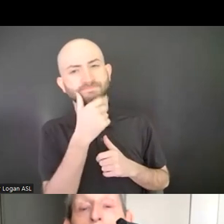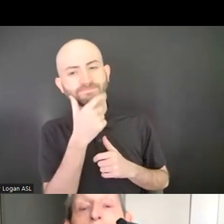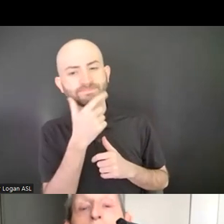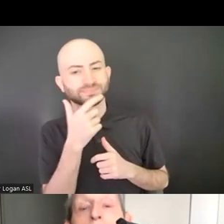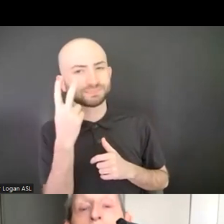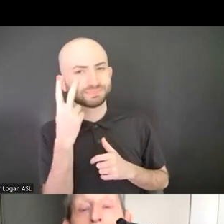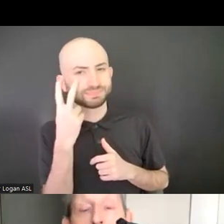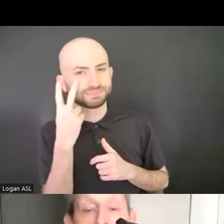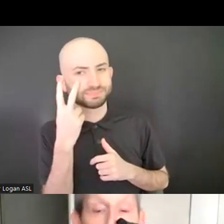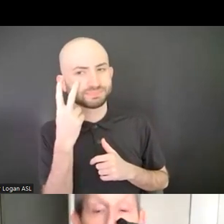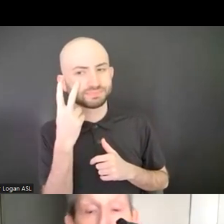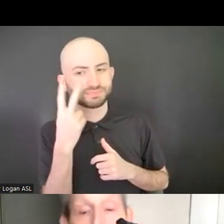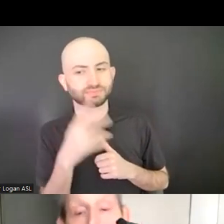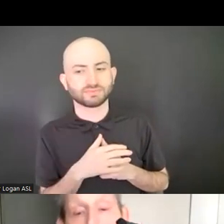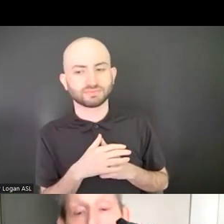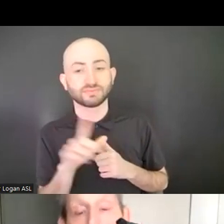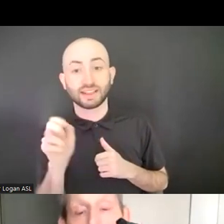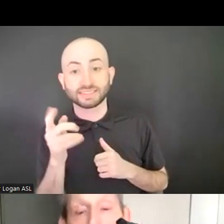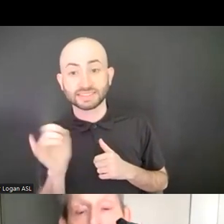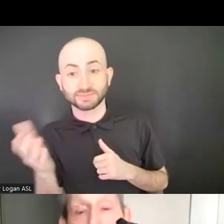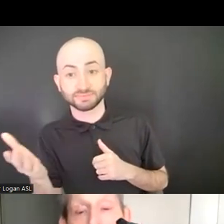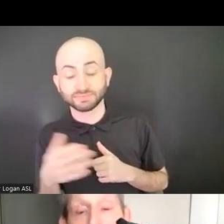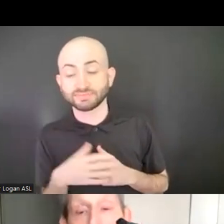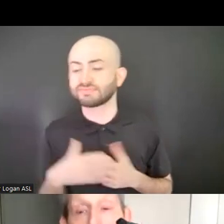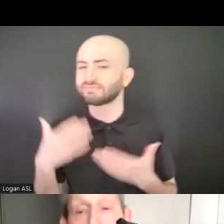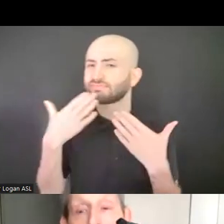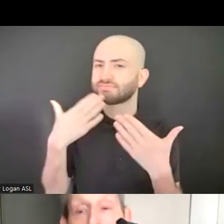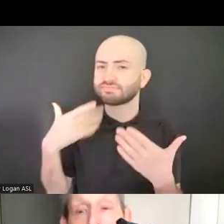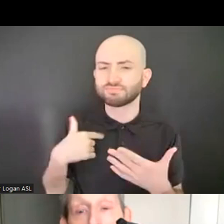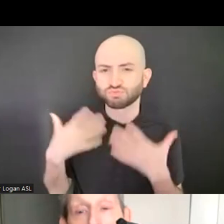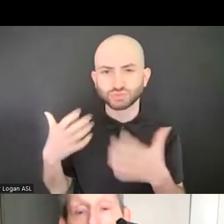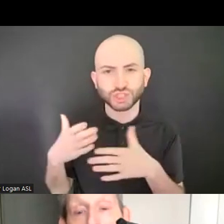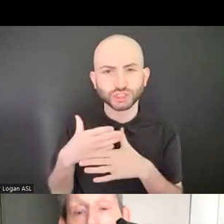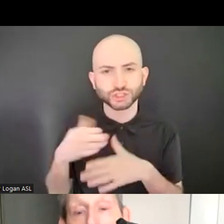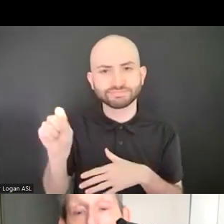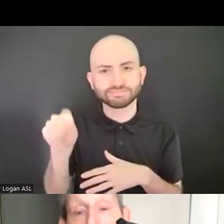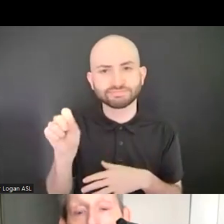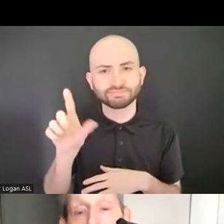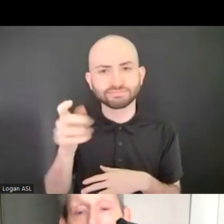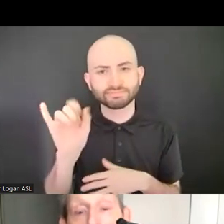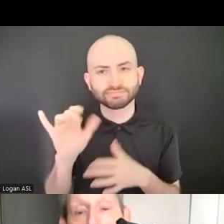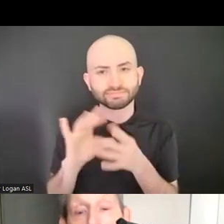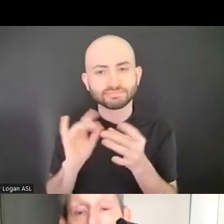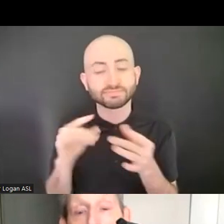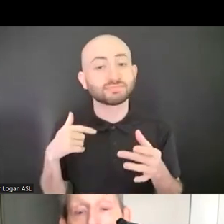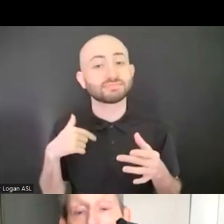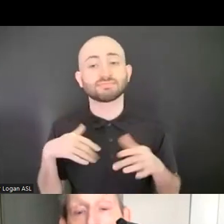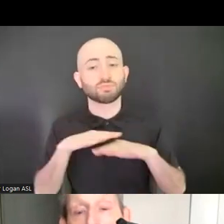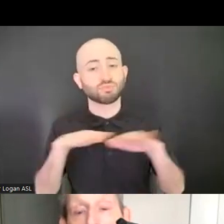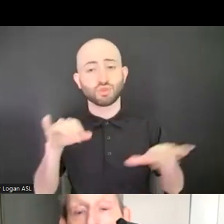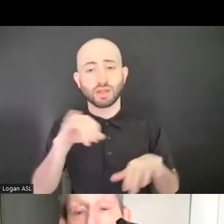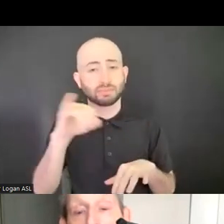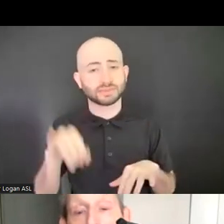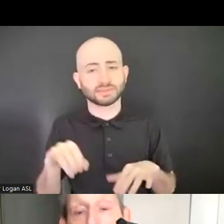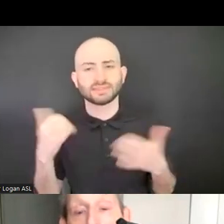thank you i'd love to share um so i don't live in indianapolis anymore i'm back living at home with my